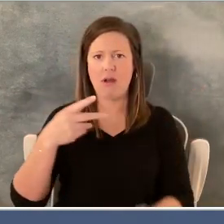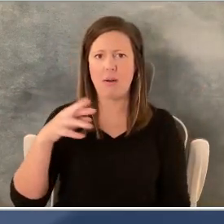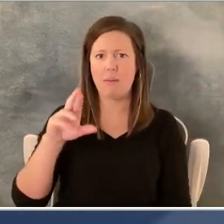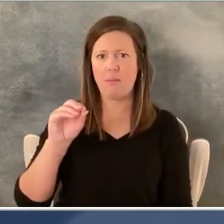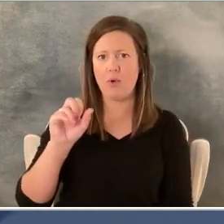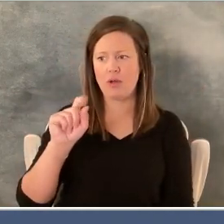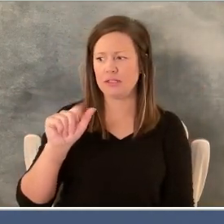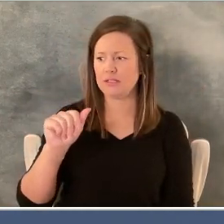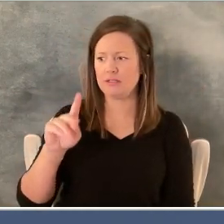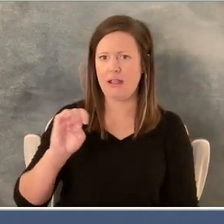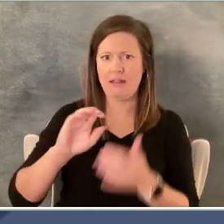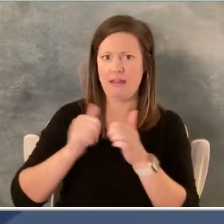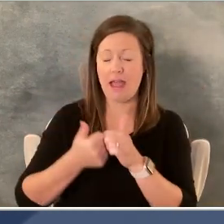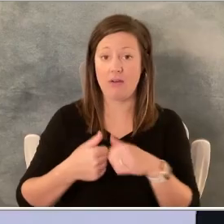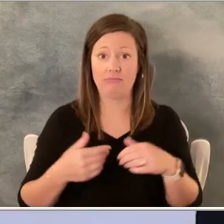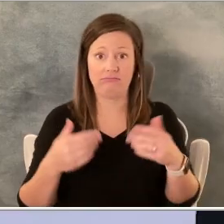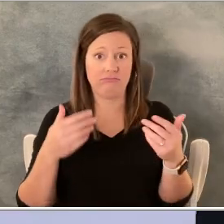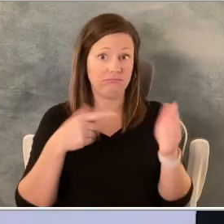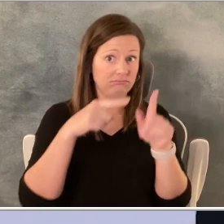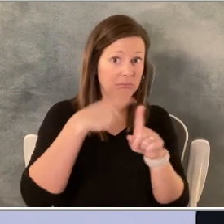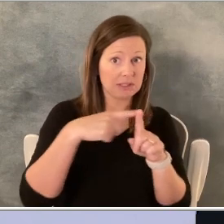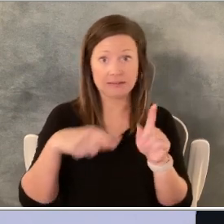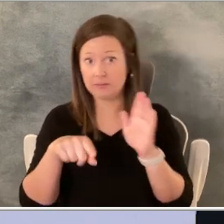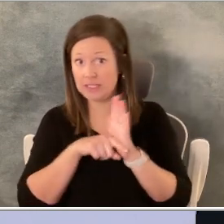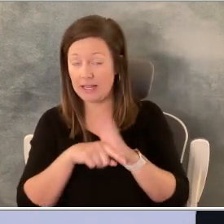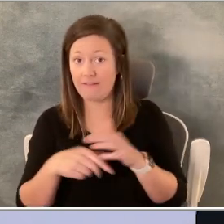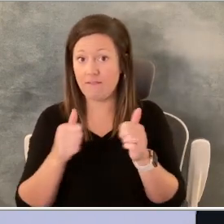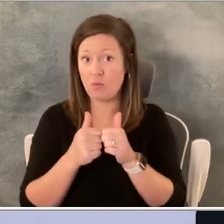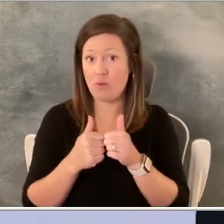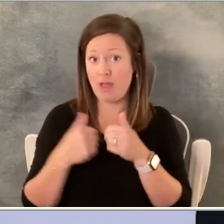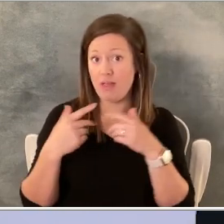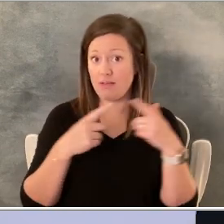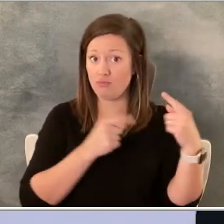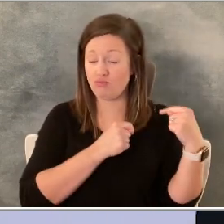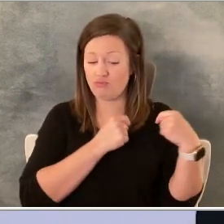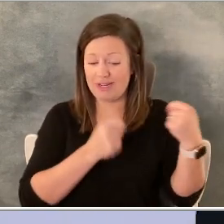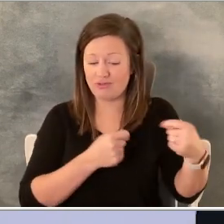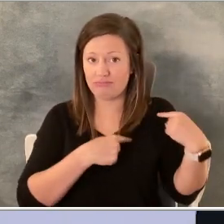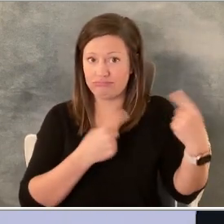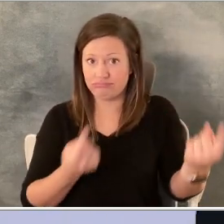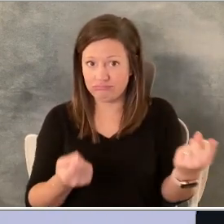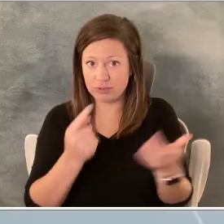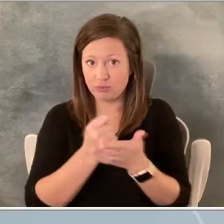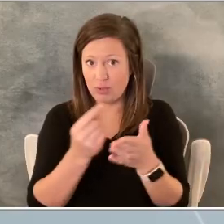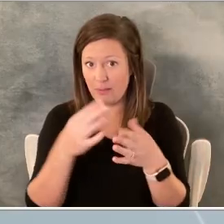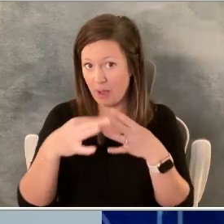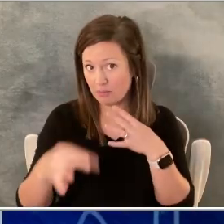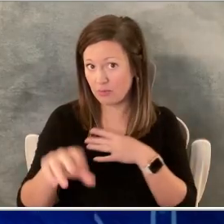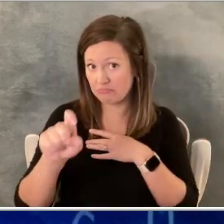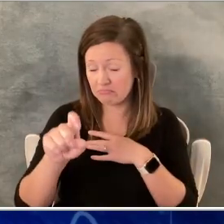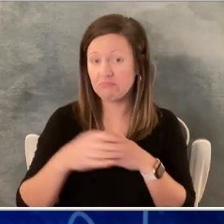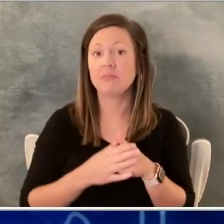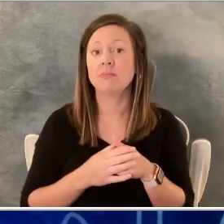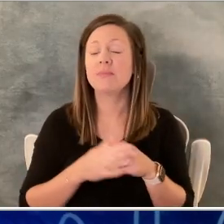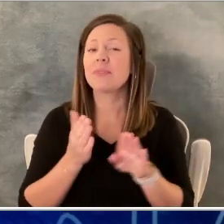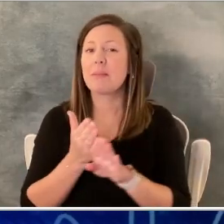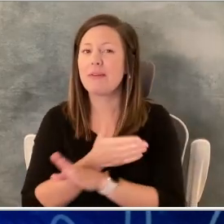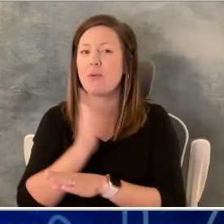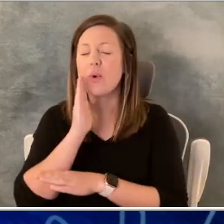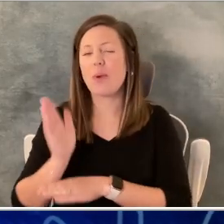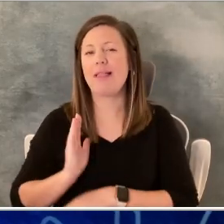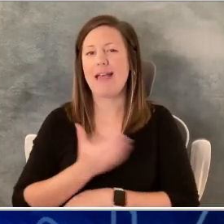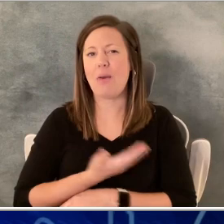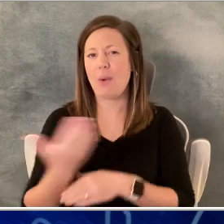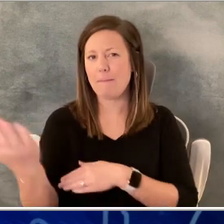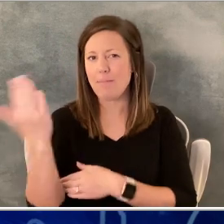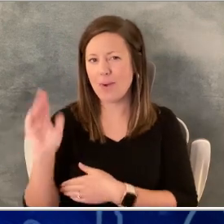trade-offs when compared to more traditional treatment options? But before we get to that, we're going to get to our morning rounds this morning, where, of course, we have